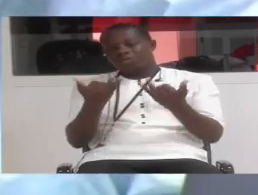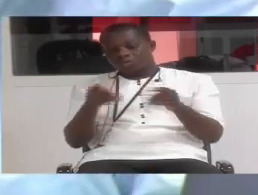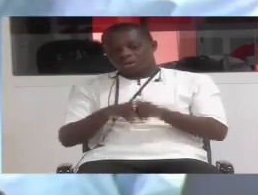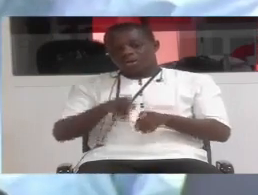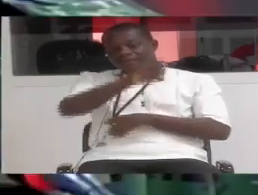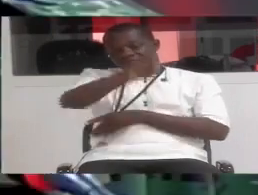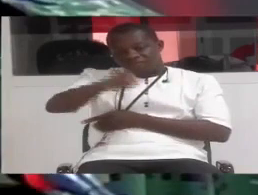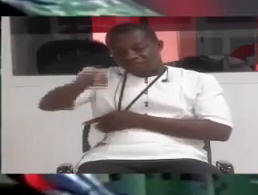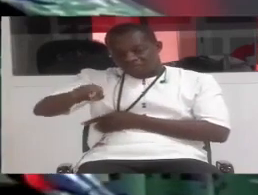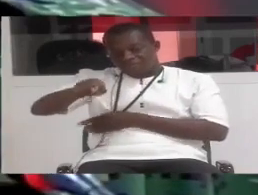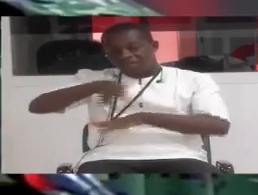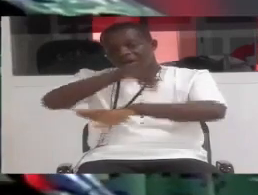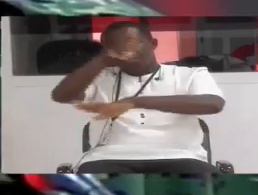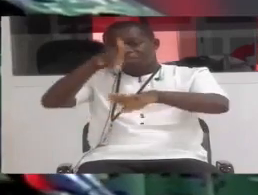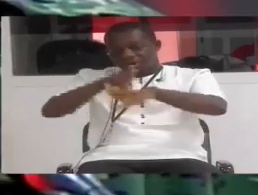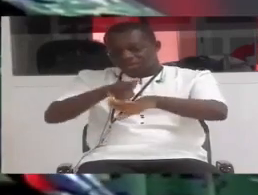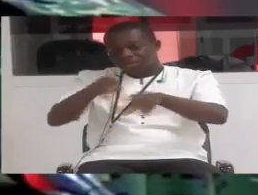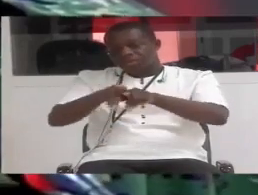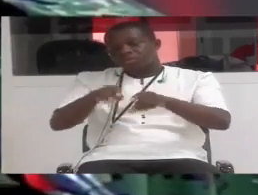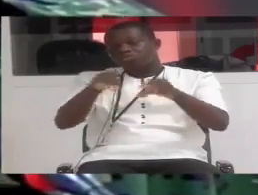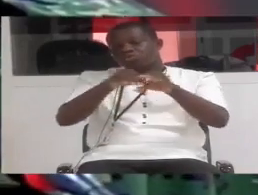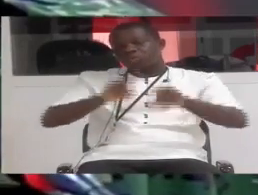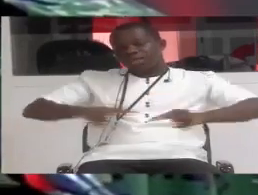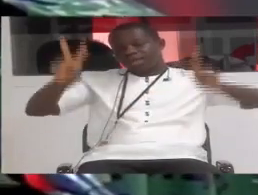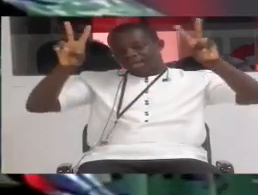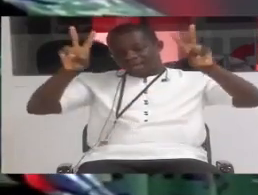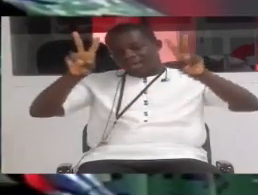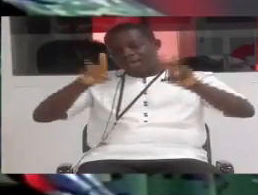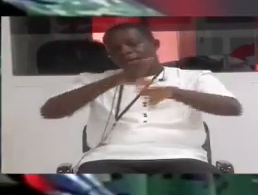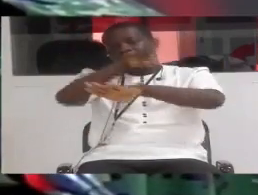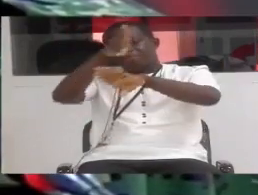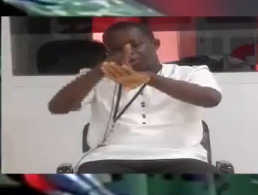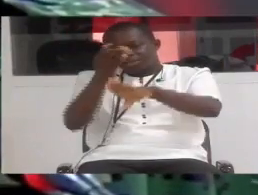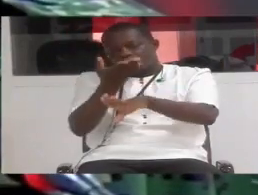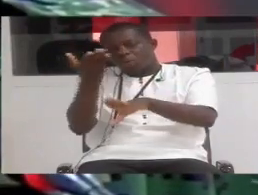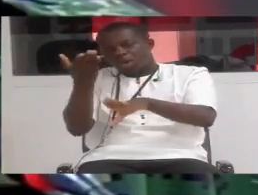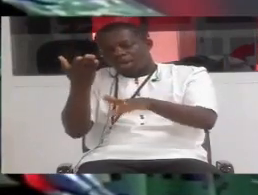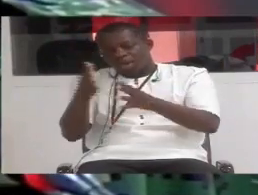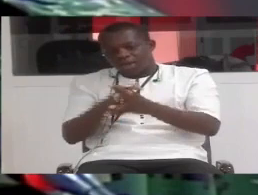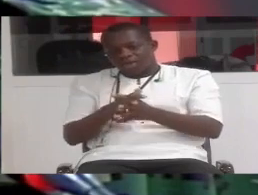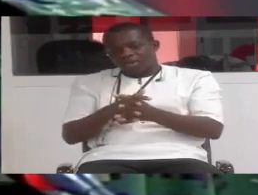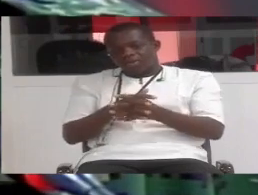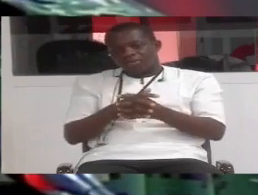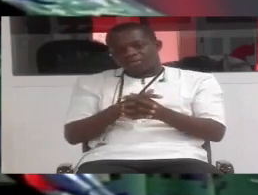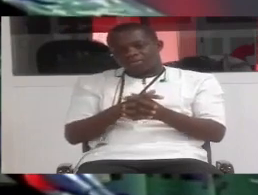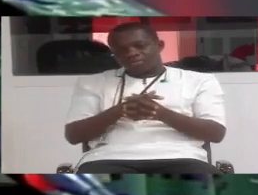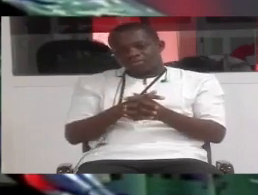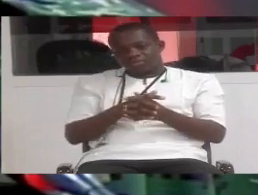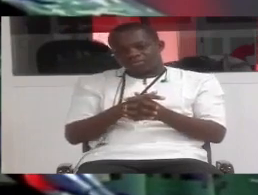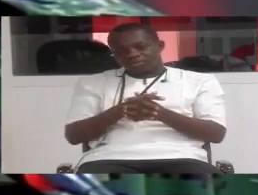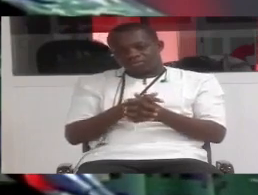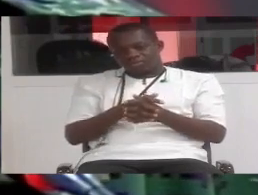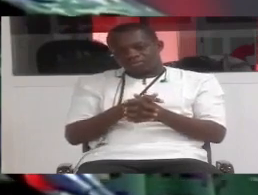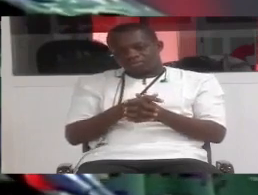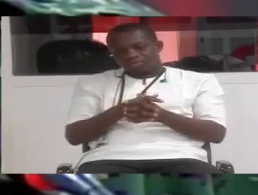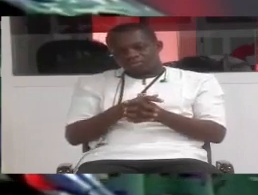Jammeh located legi nga ne de ngeen yobu gaay ci nako Yaya Jammeh bi wala tol Yaya Jammeh mune ci garden